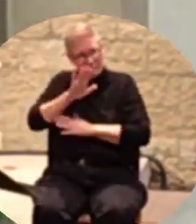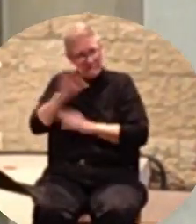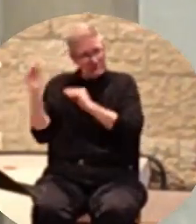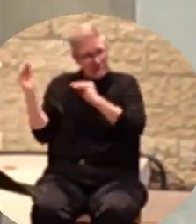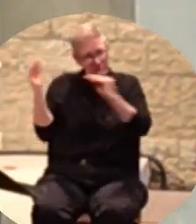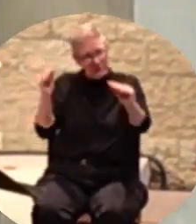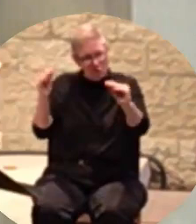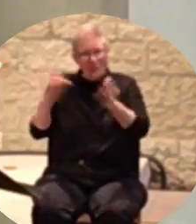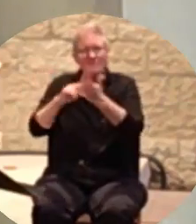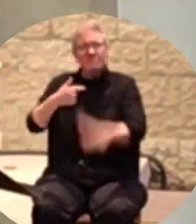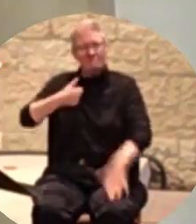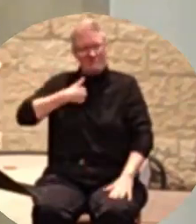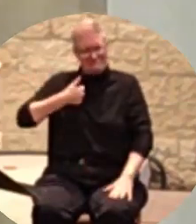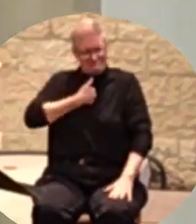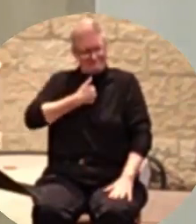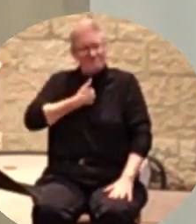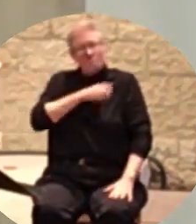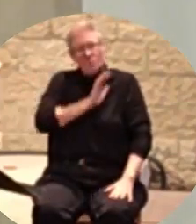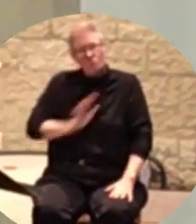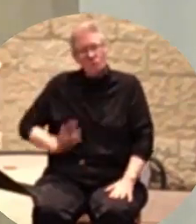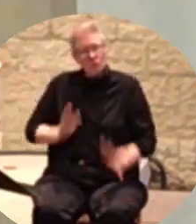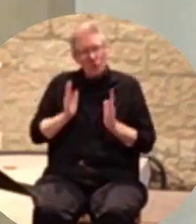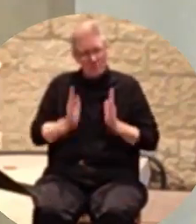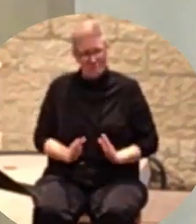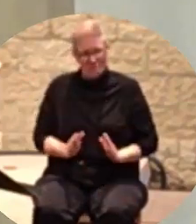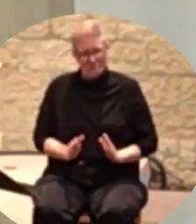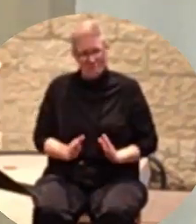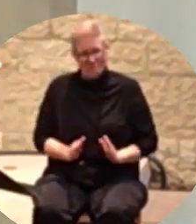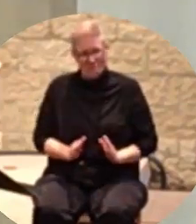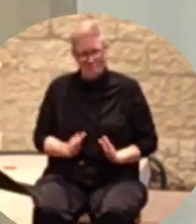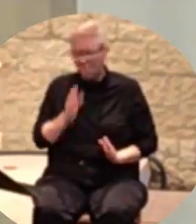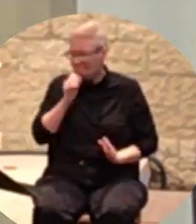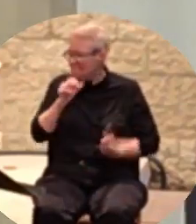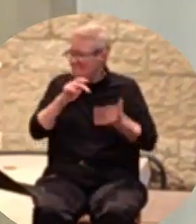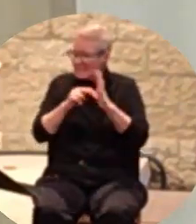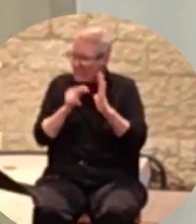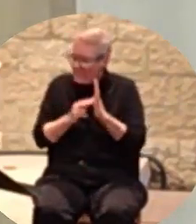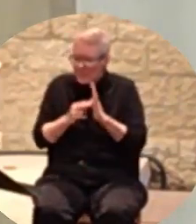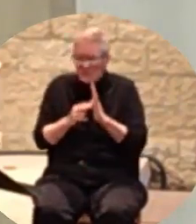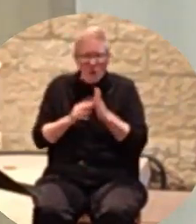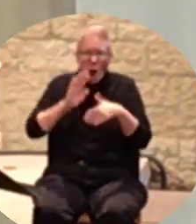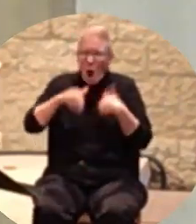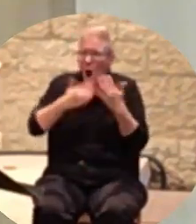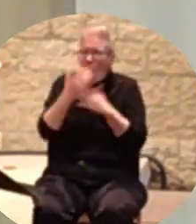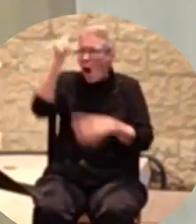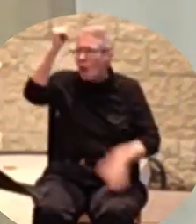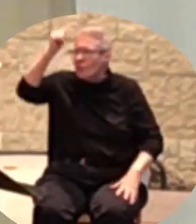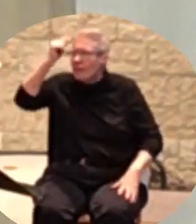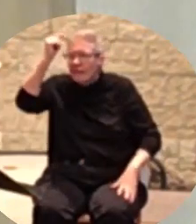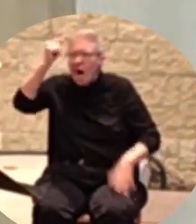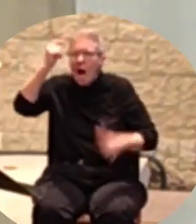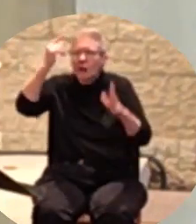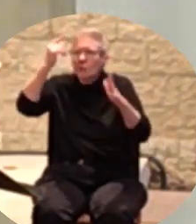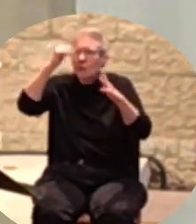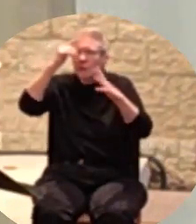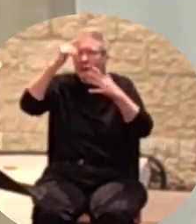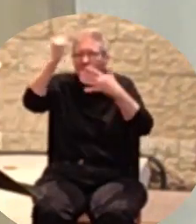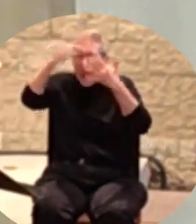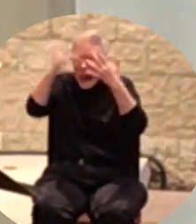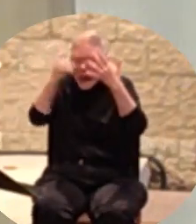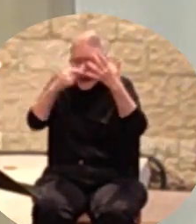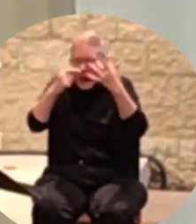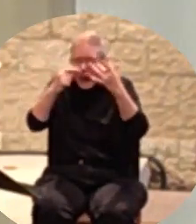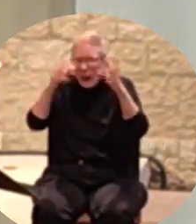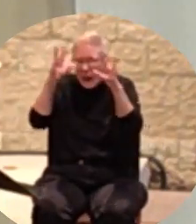a Christian. I am a Christian. That does not mean I take all the theology and all the doctrine in, but I